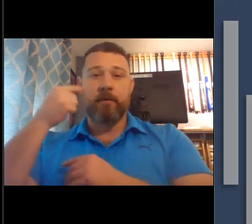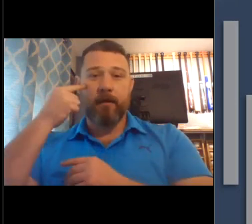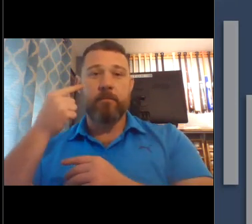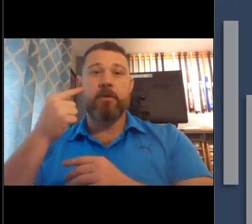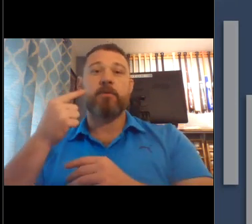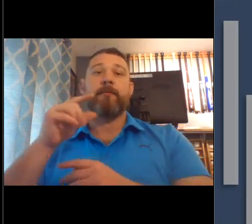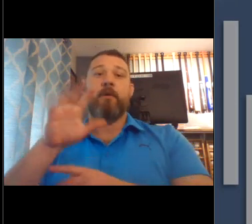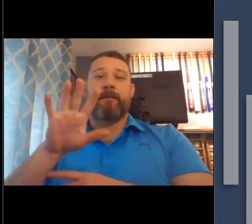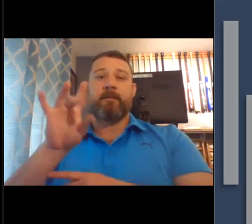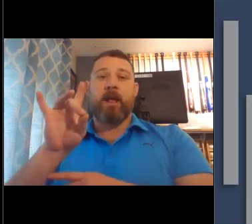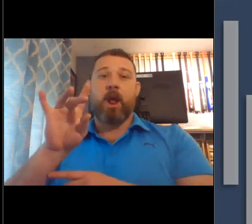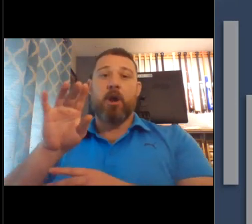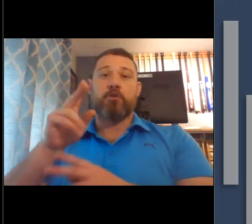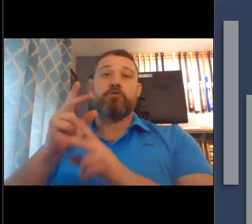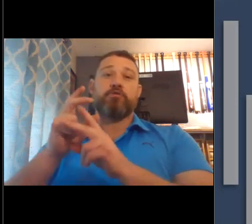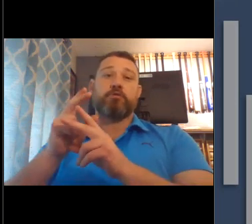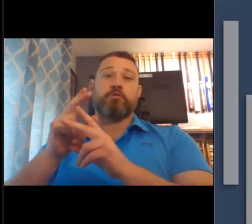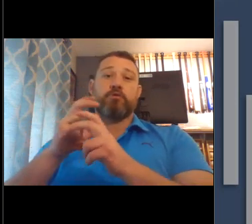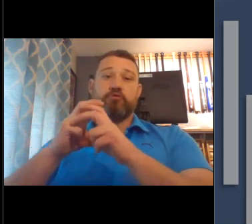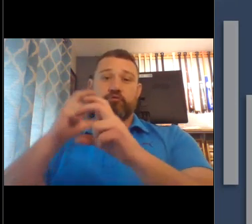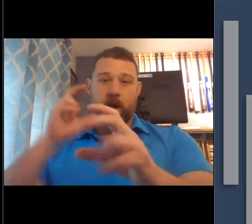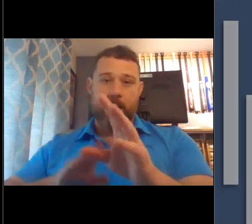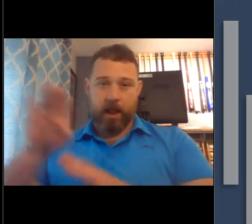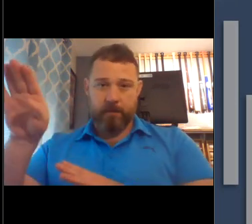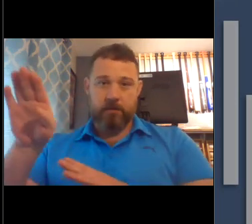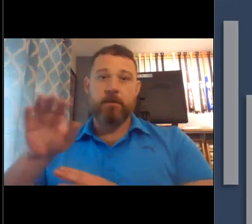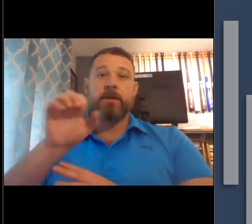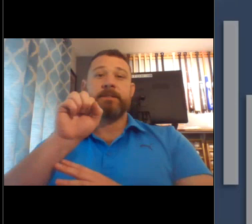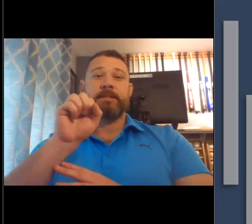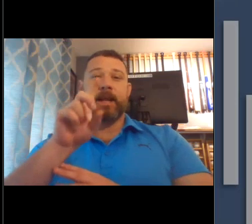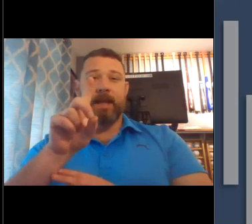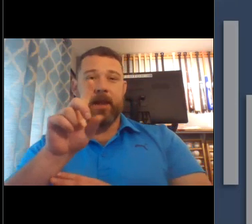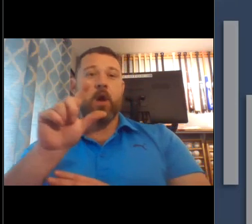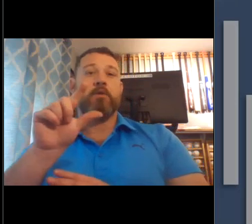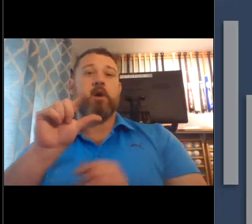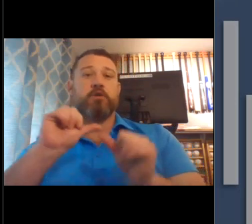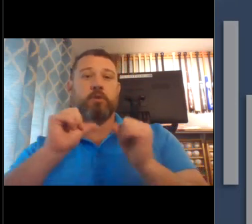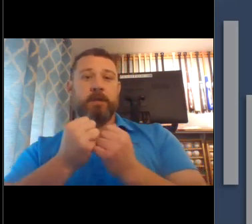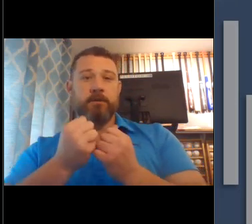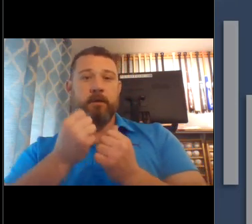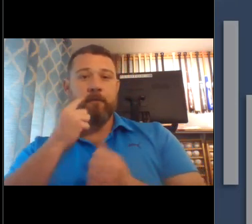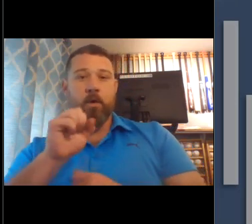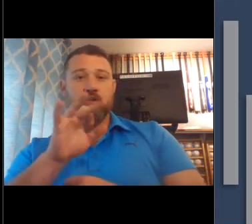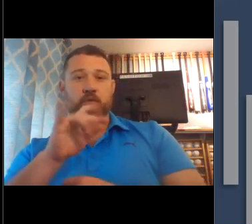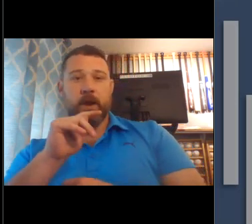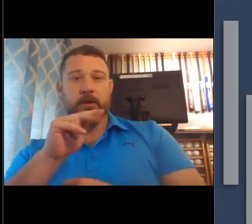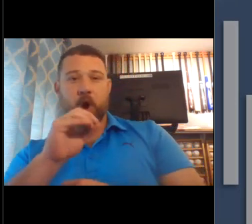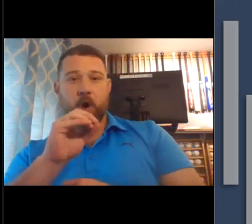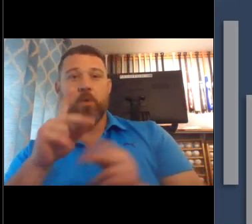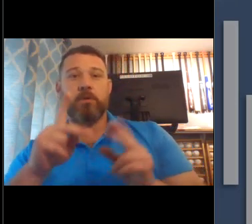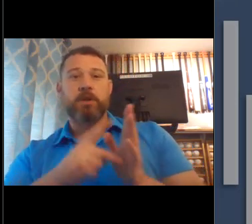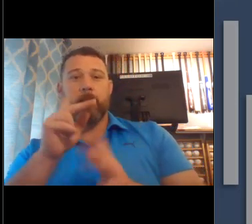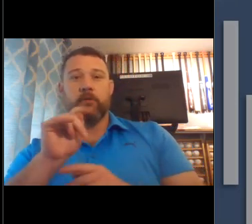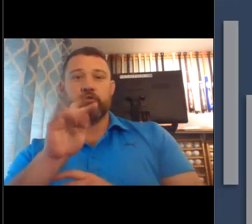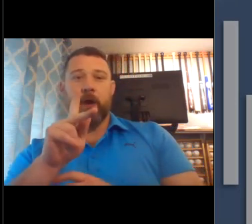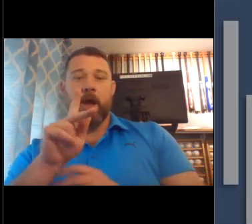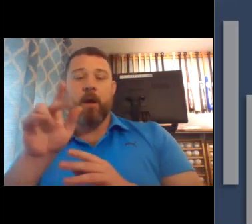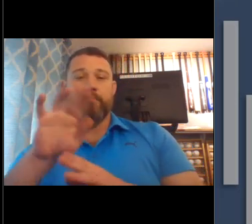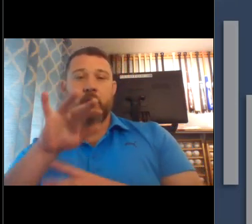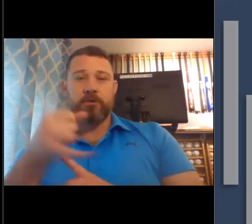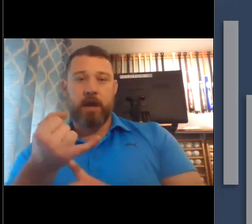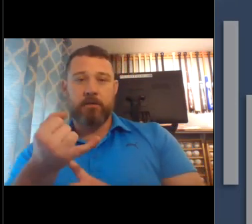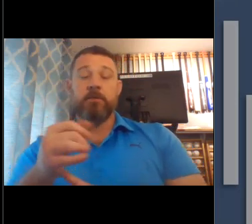truck climbing lanes project, the San Diego Association of Governments for the Sorrento to Miramar double track project, the Santa